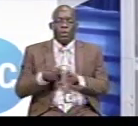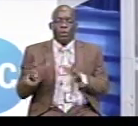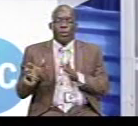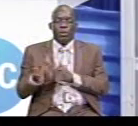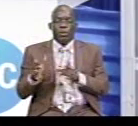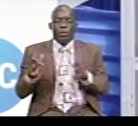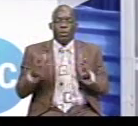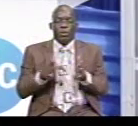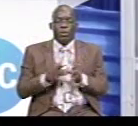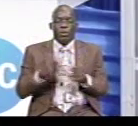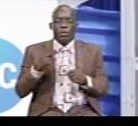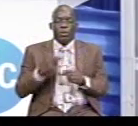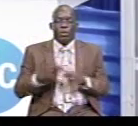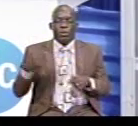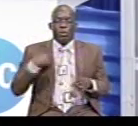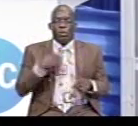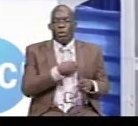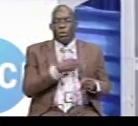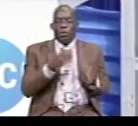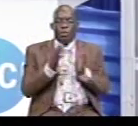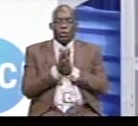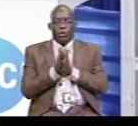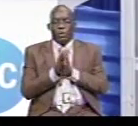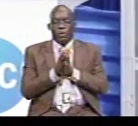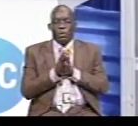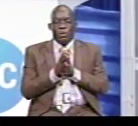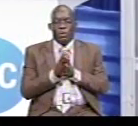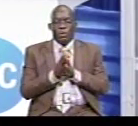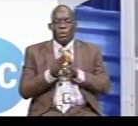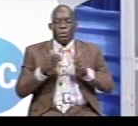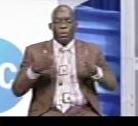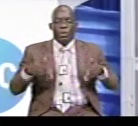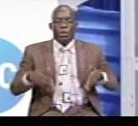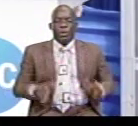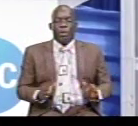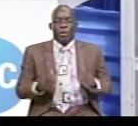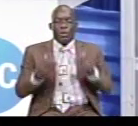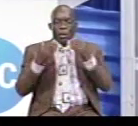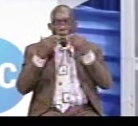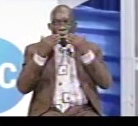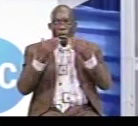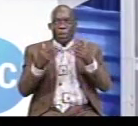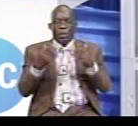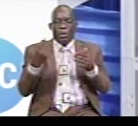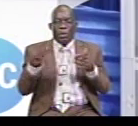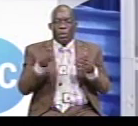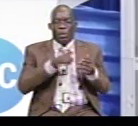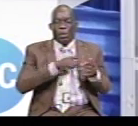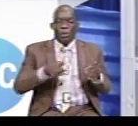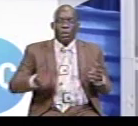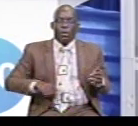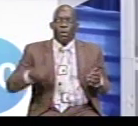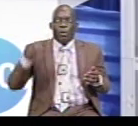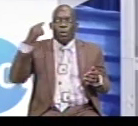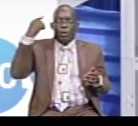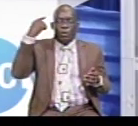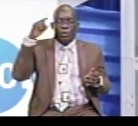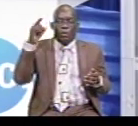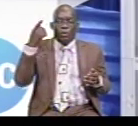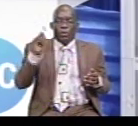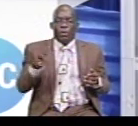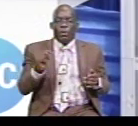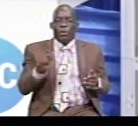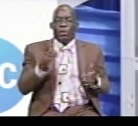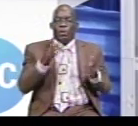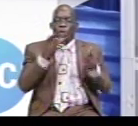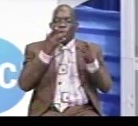pray. Reverend Dr. Let's thank the Lord for the favor. Overseer, Global Revival Ministries, and his wife.